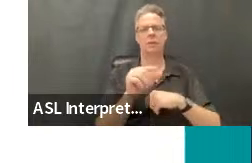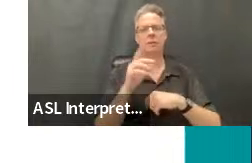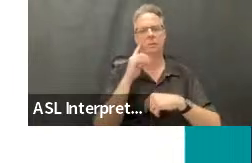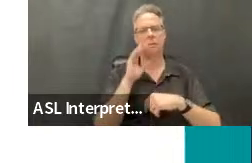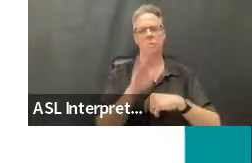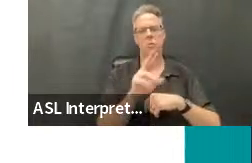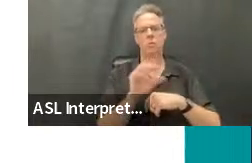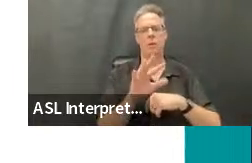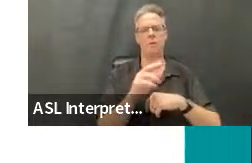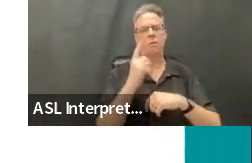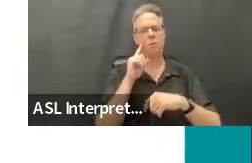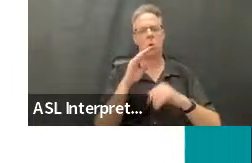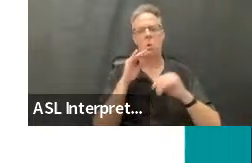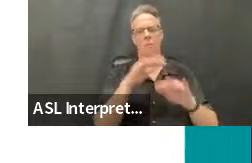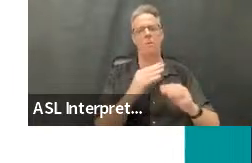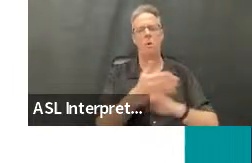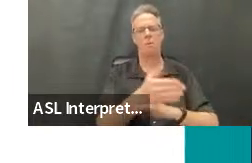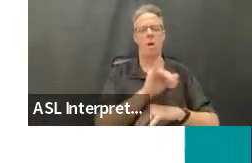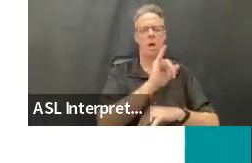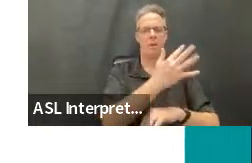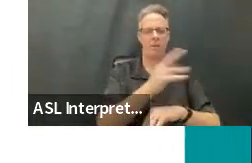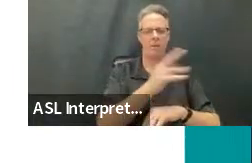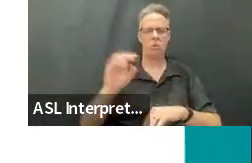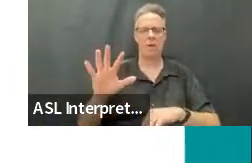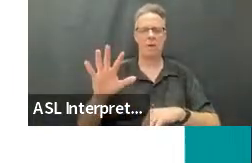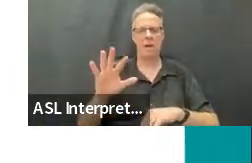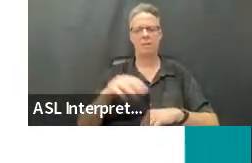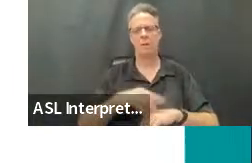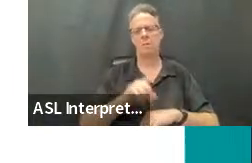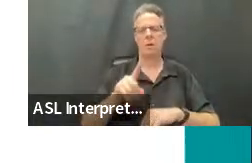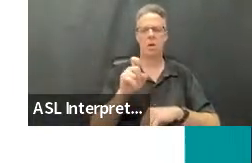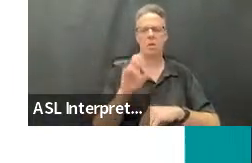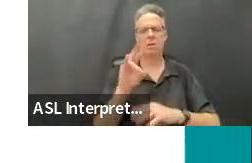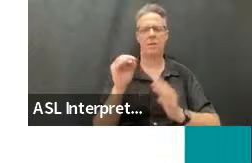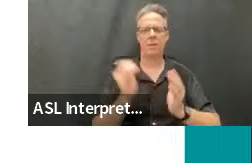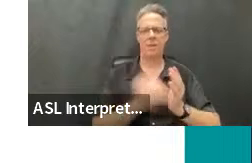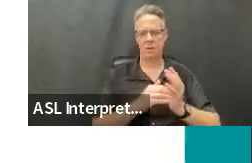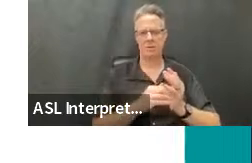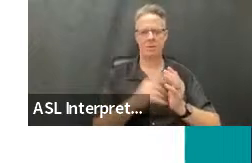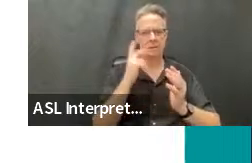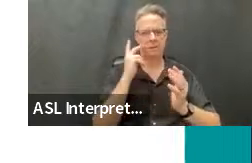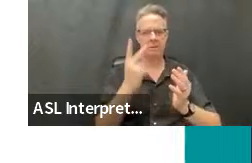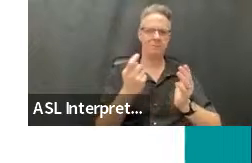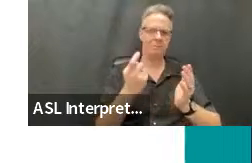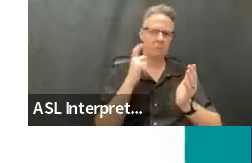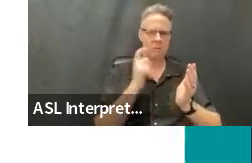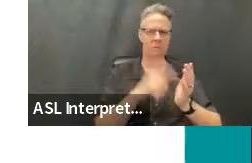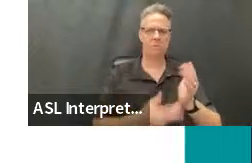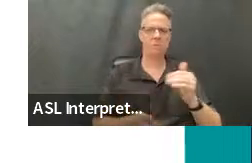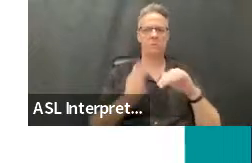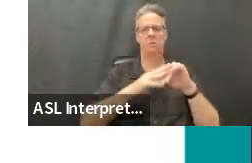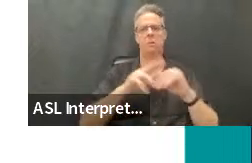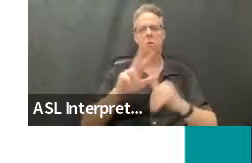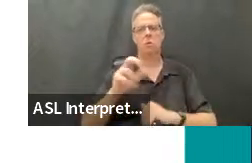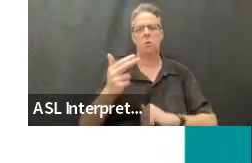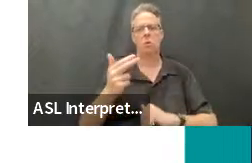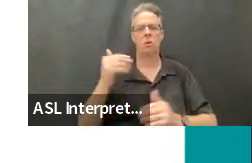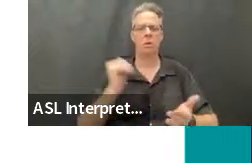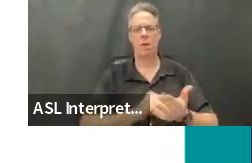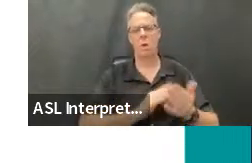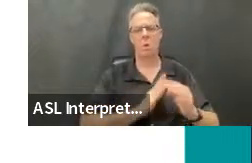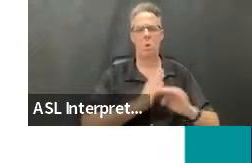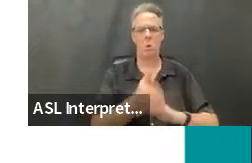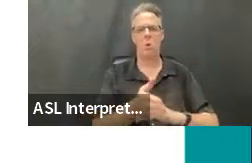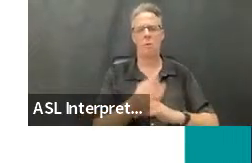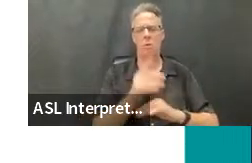as our 2 main river crossings in the Portland Metro region, which is about 170,000. You can see we're up to about 313,000 total river crossing